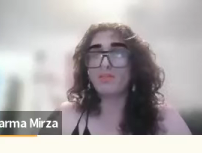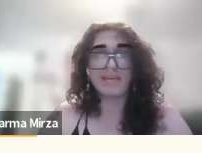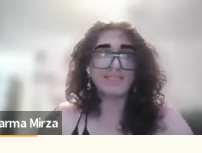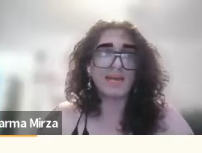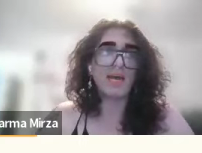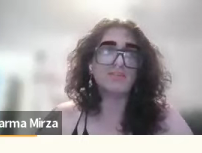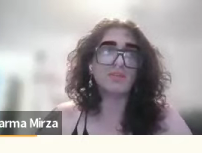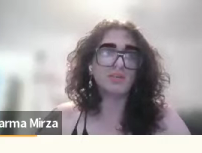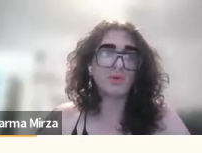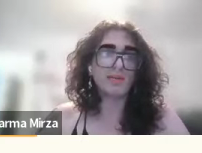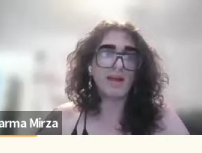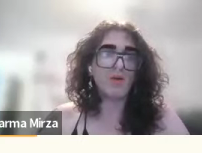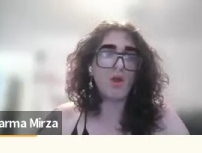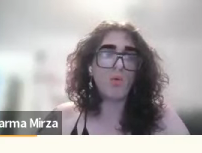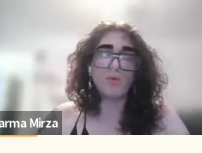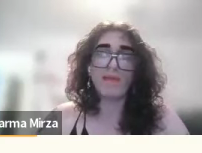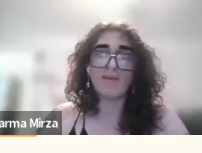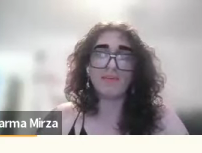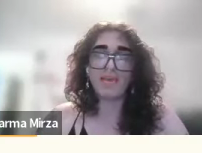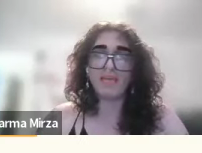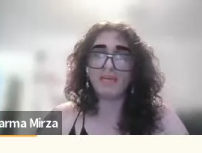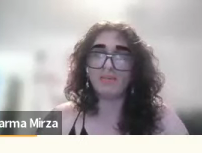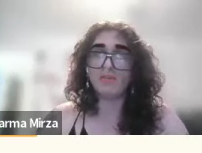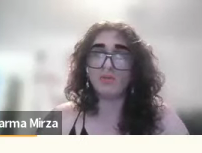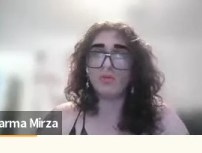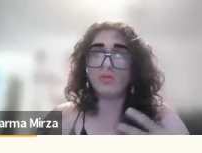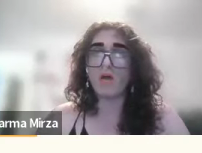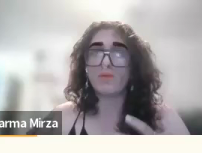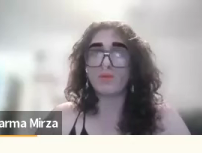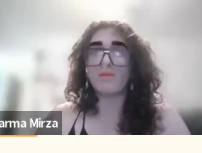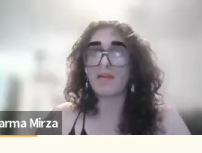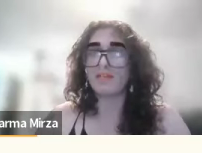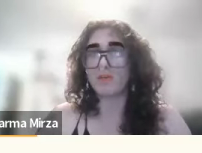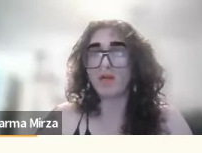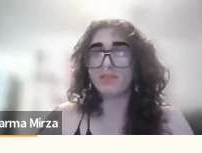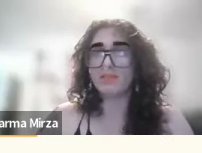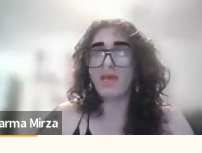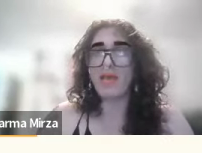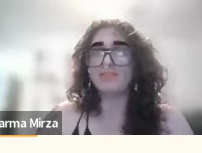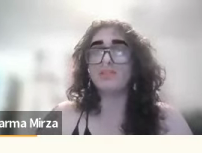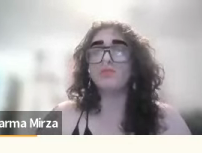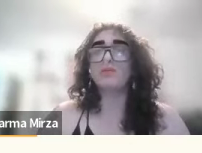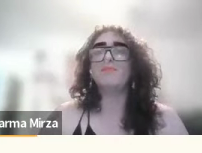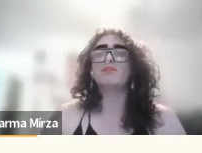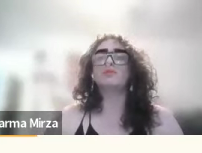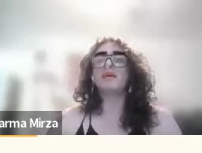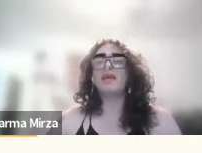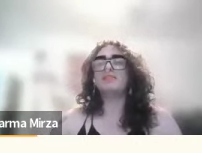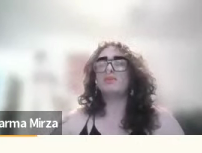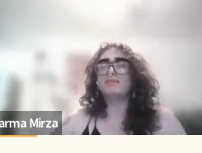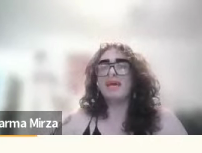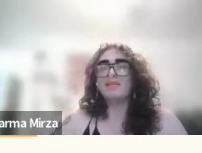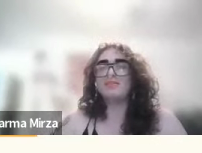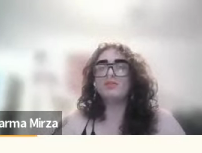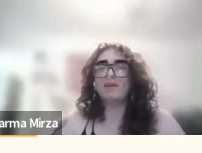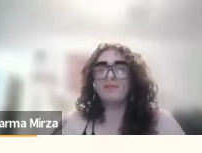of proponents against that. As Anisha pointed out, when we advocated to not recriminalize drugs and to keep Measure 110